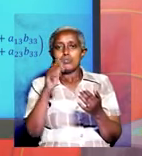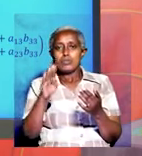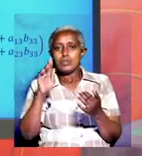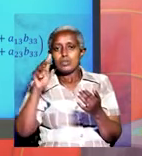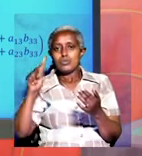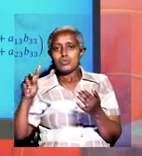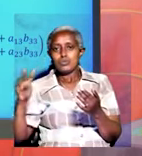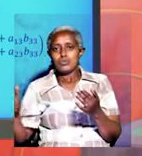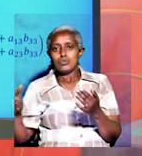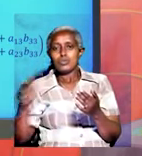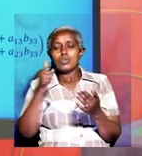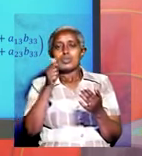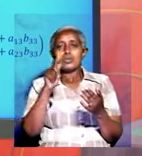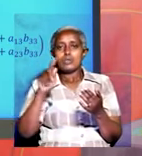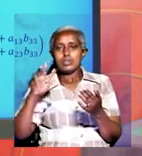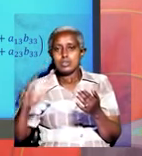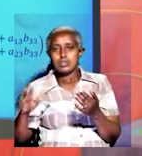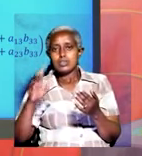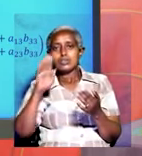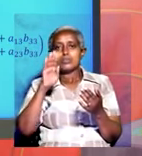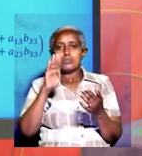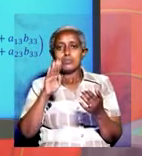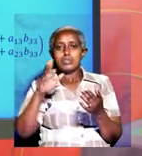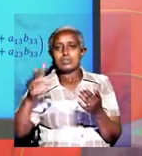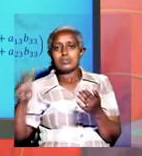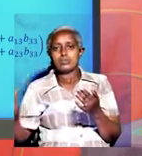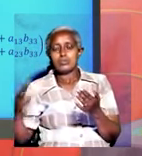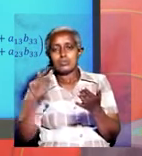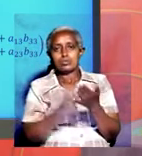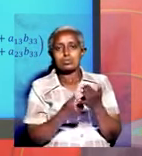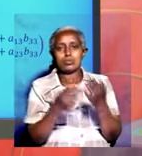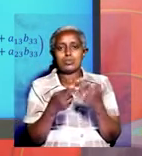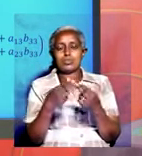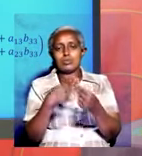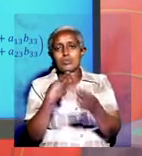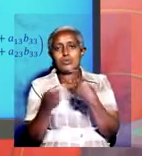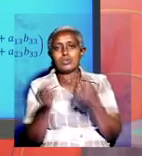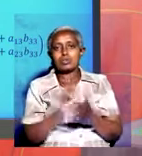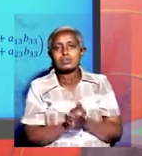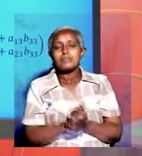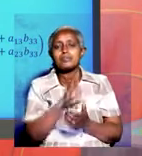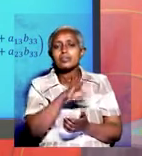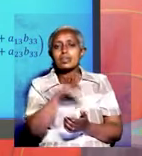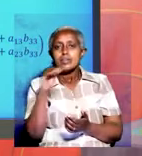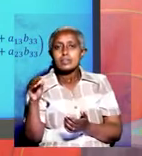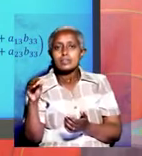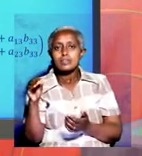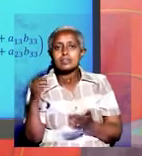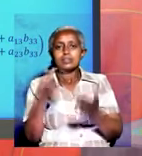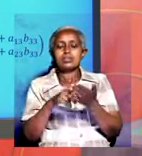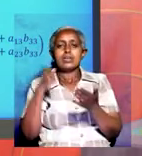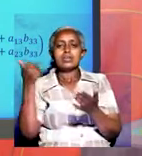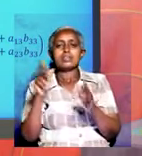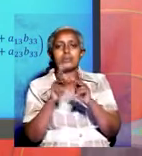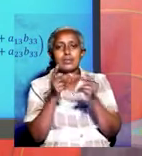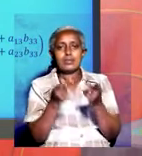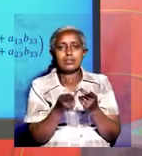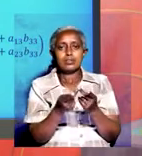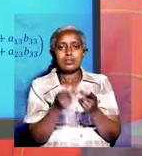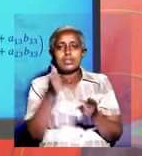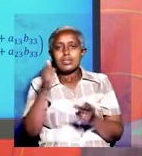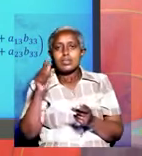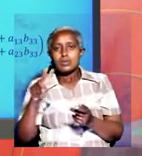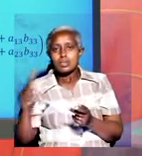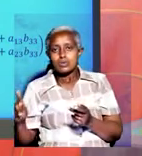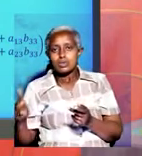2, A1 3 B3 2. This one, you add the product. And for the other part,